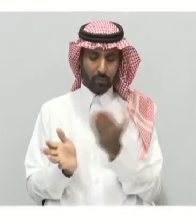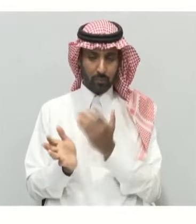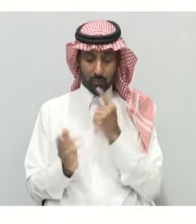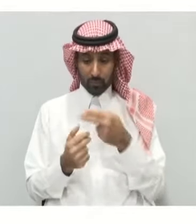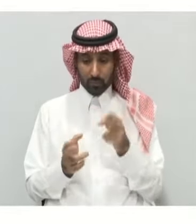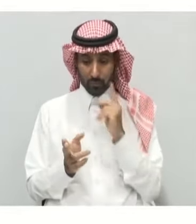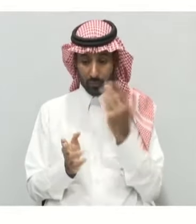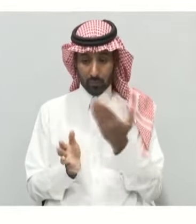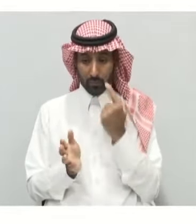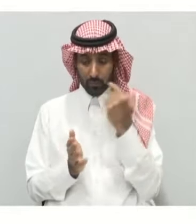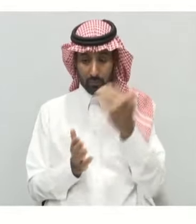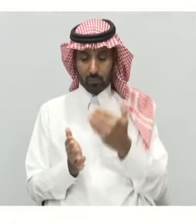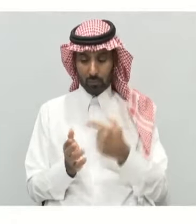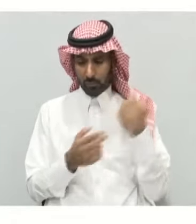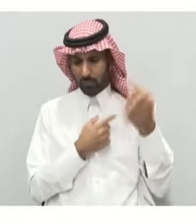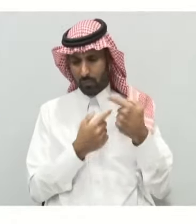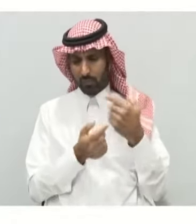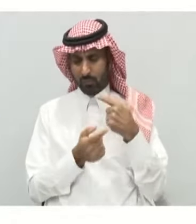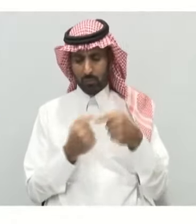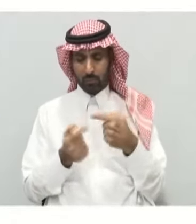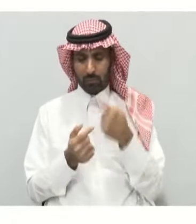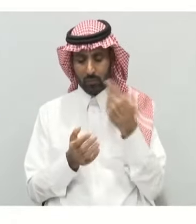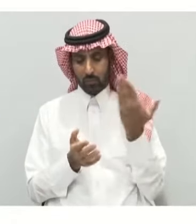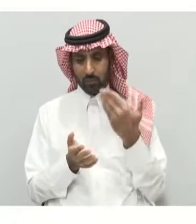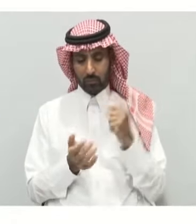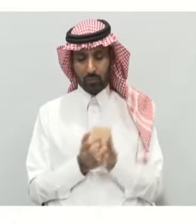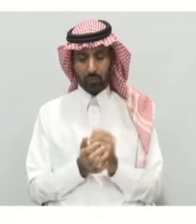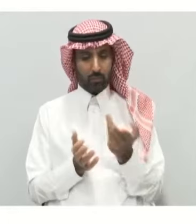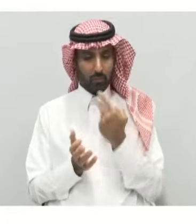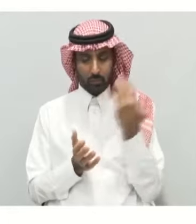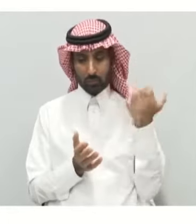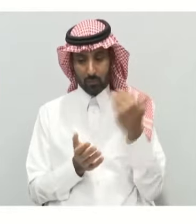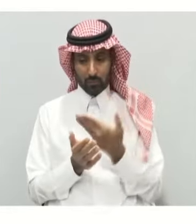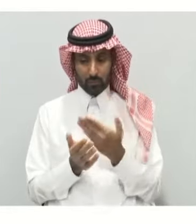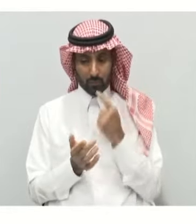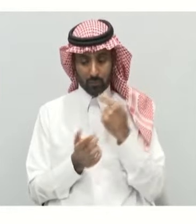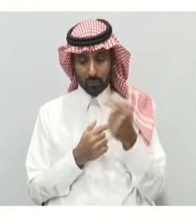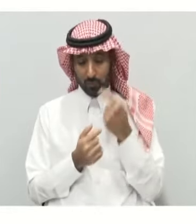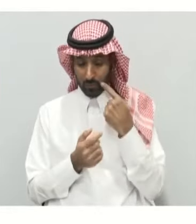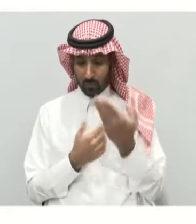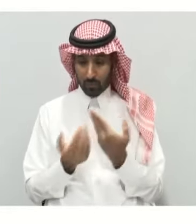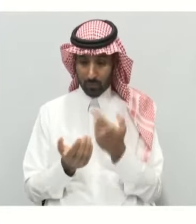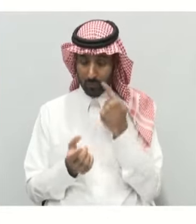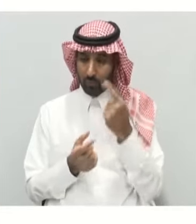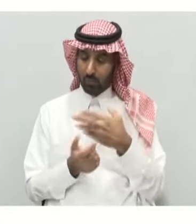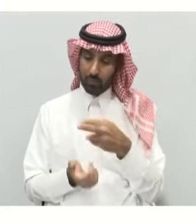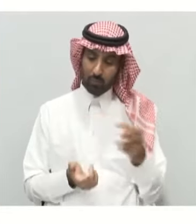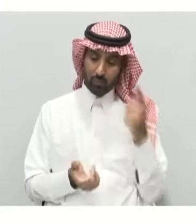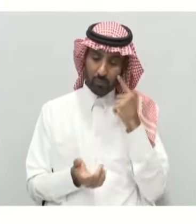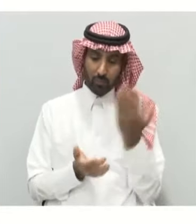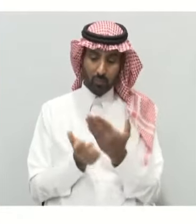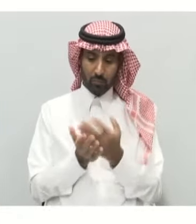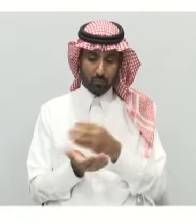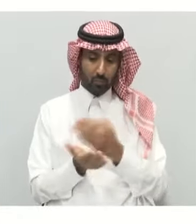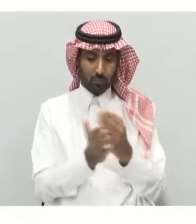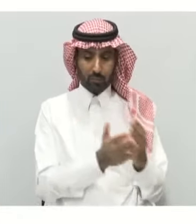we start, let's make a quick revision on our last lesson. Last lesson, we have been introduced to different school